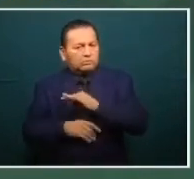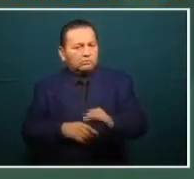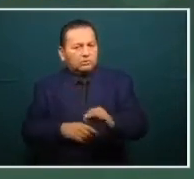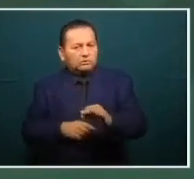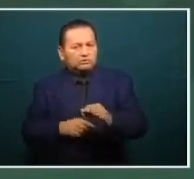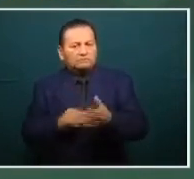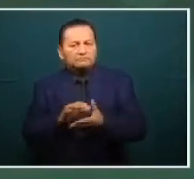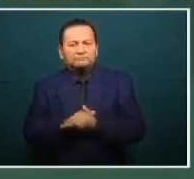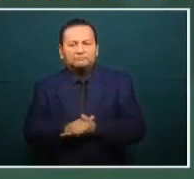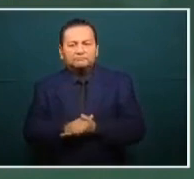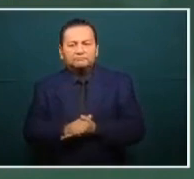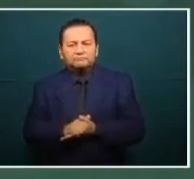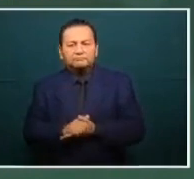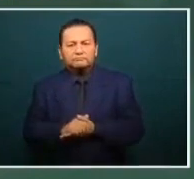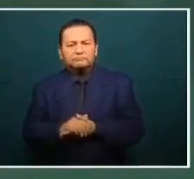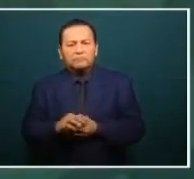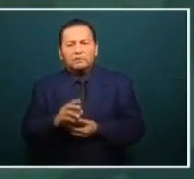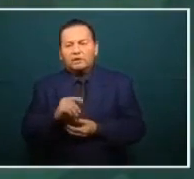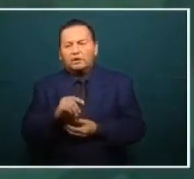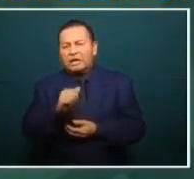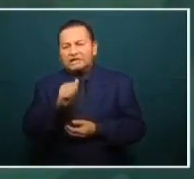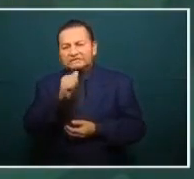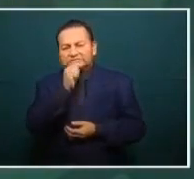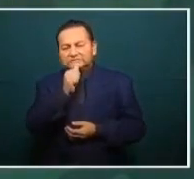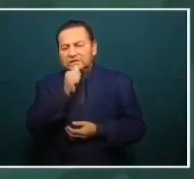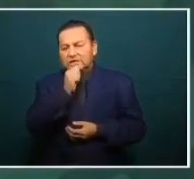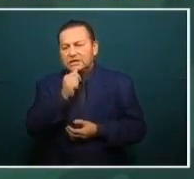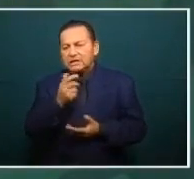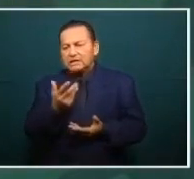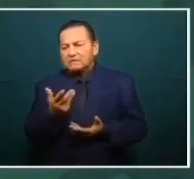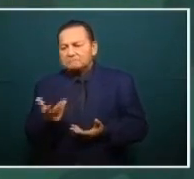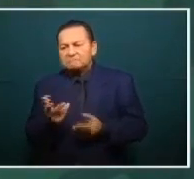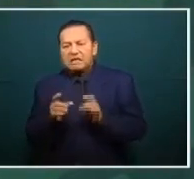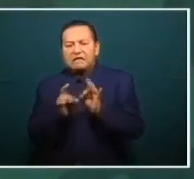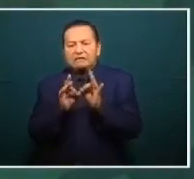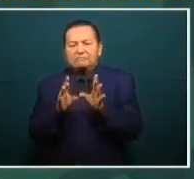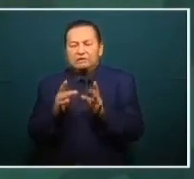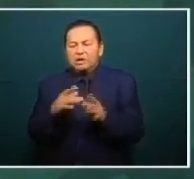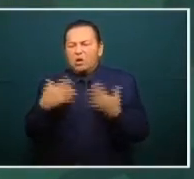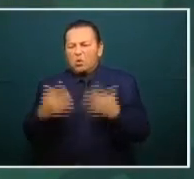to be able to confront any circumstance.